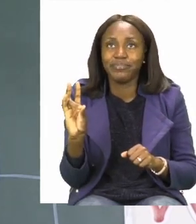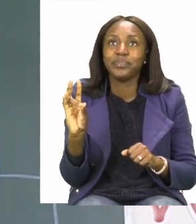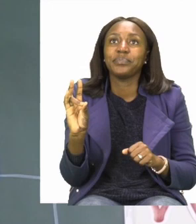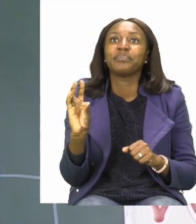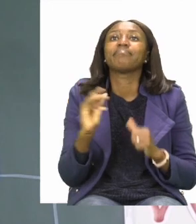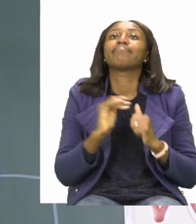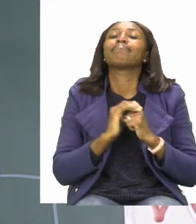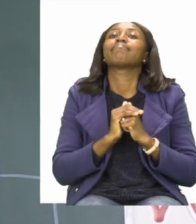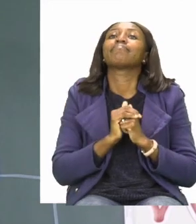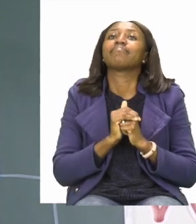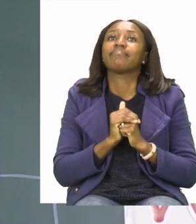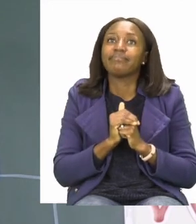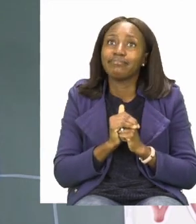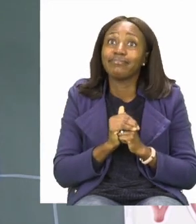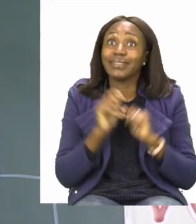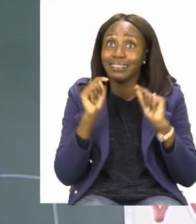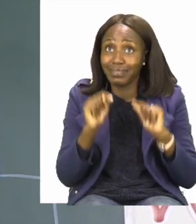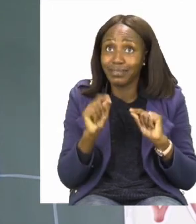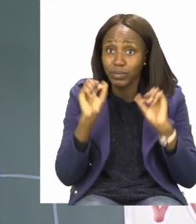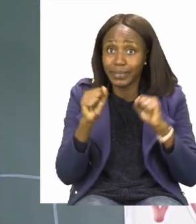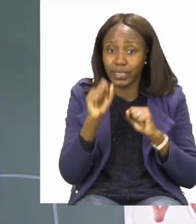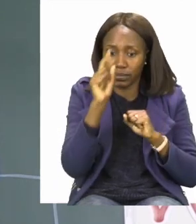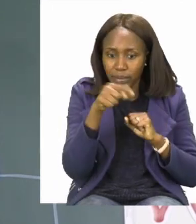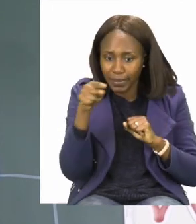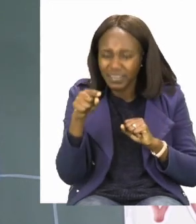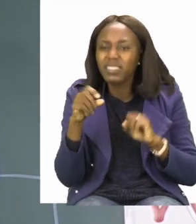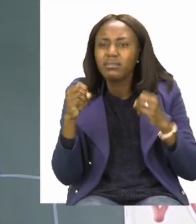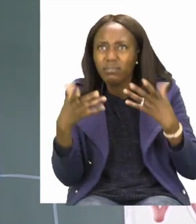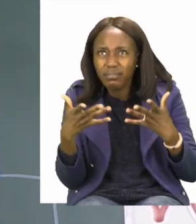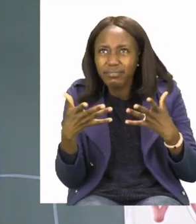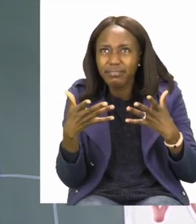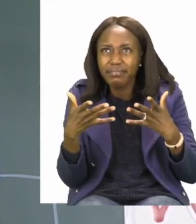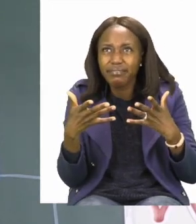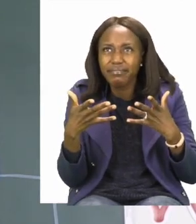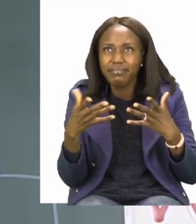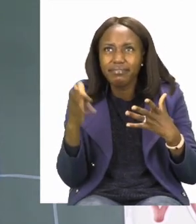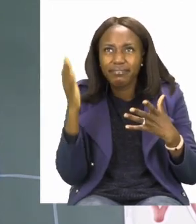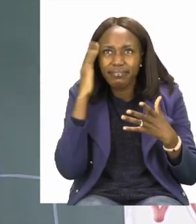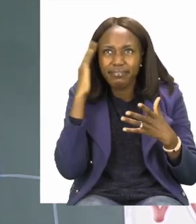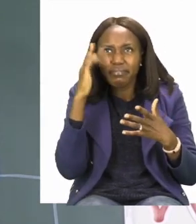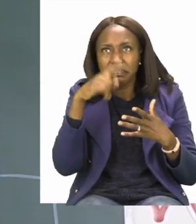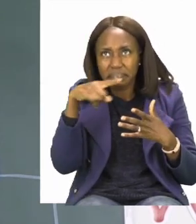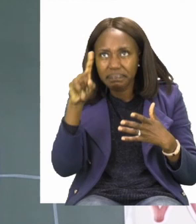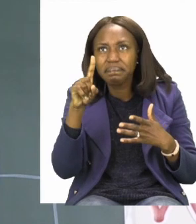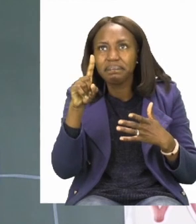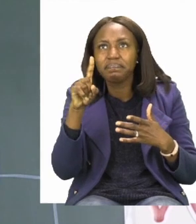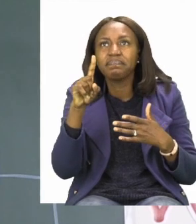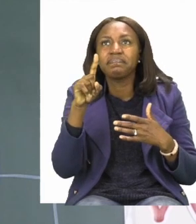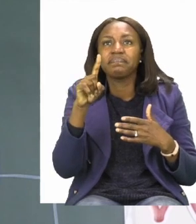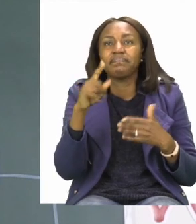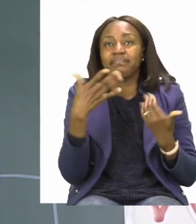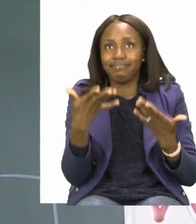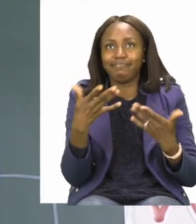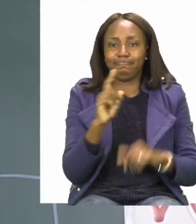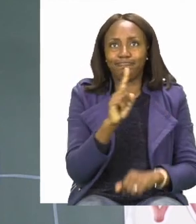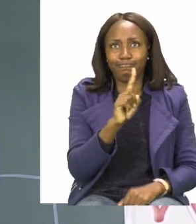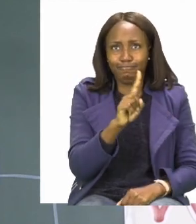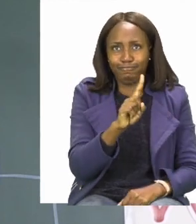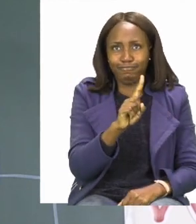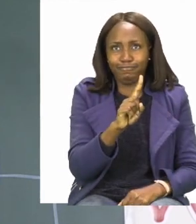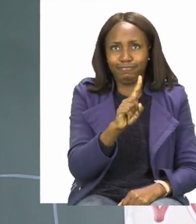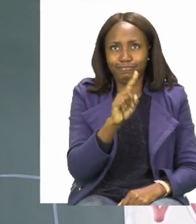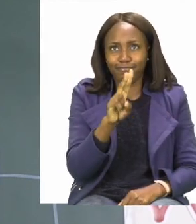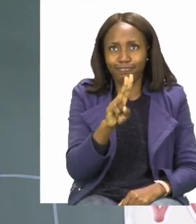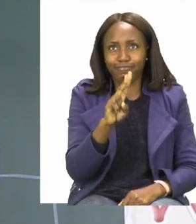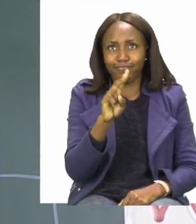17. Now we have to count our sticks to make sure that they are actually correct.